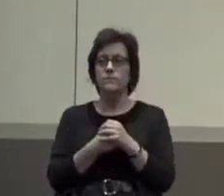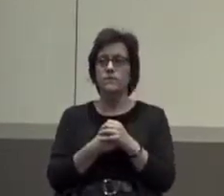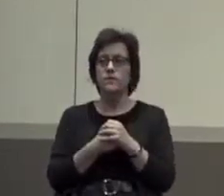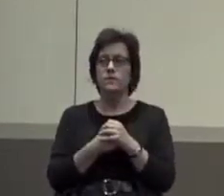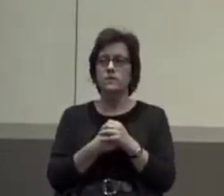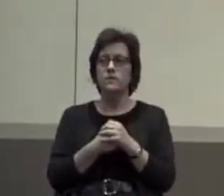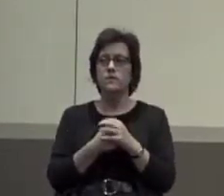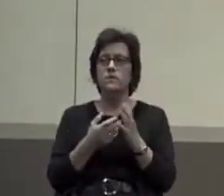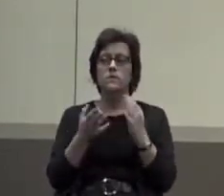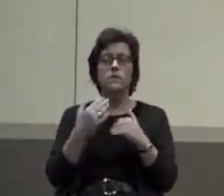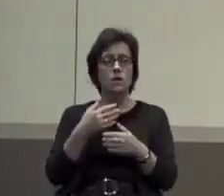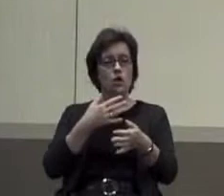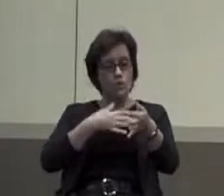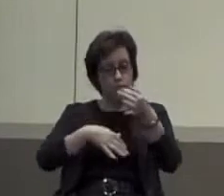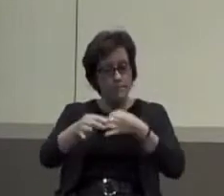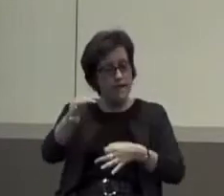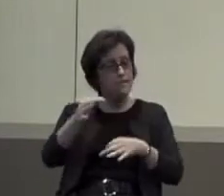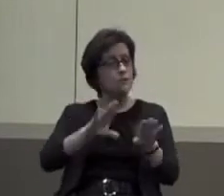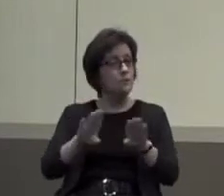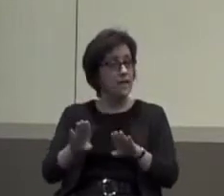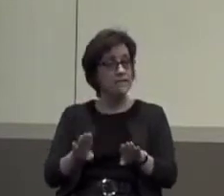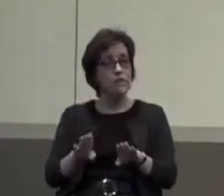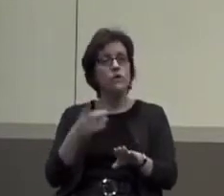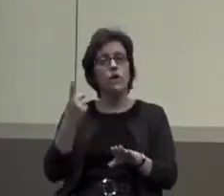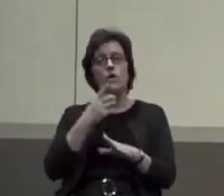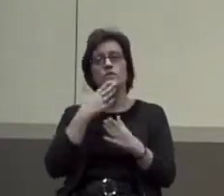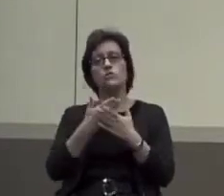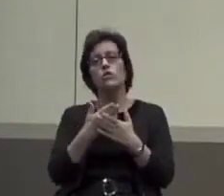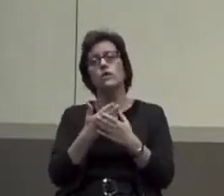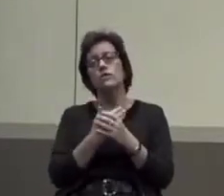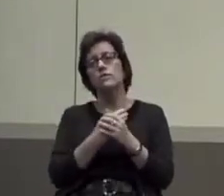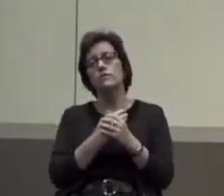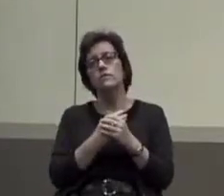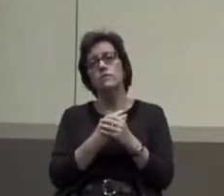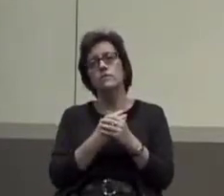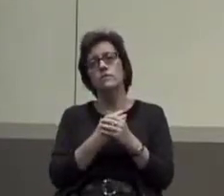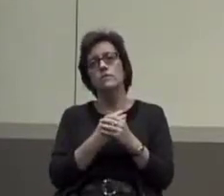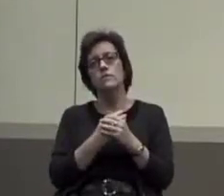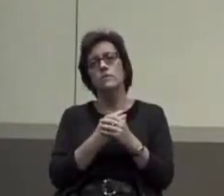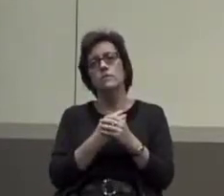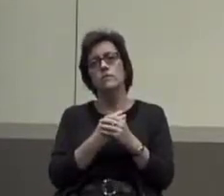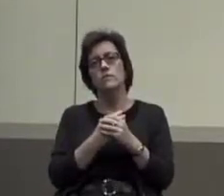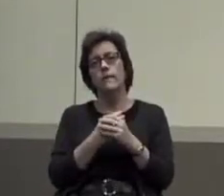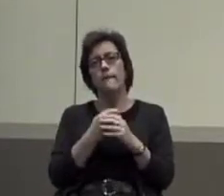Replacement behaviors are always good. So if you want students to, I'm